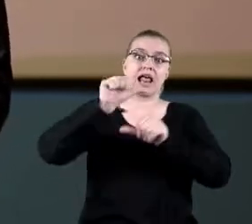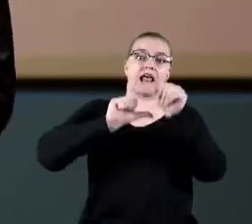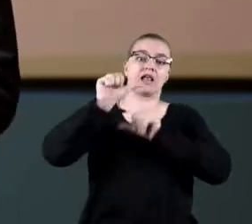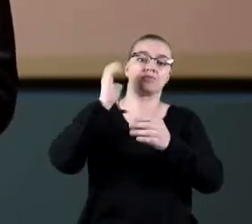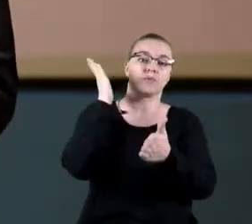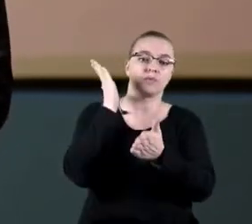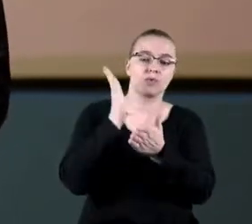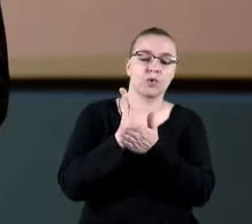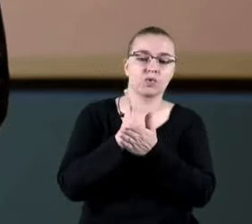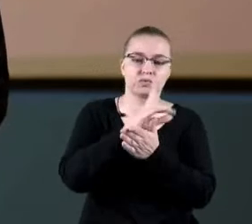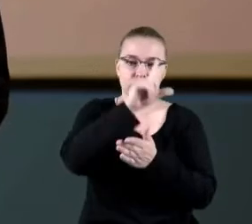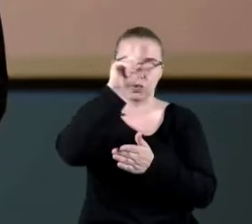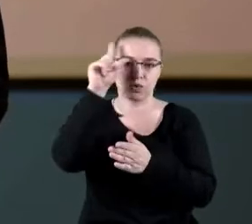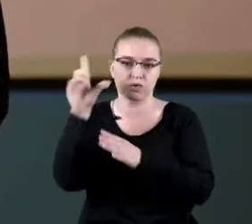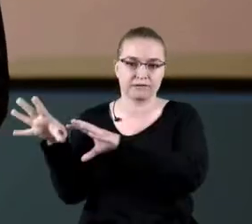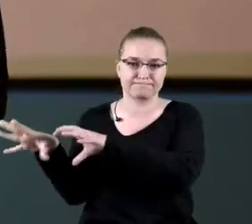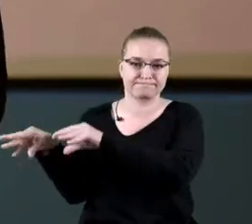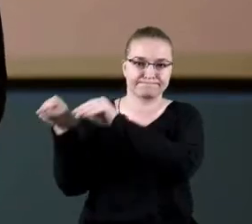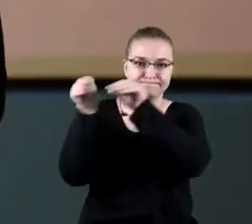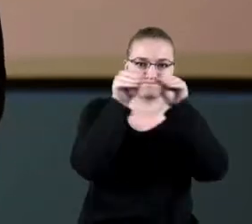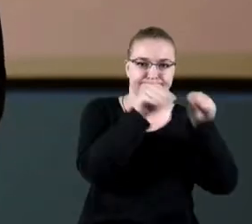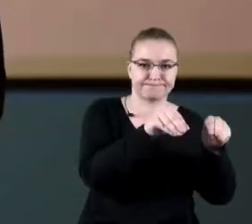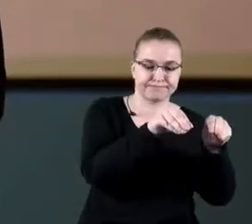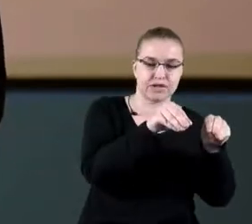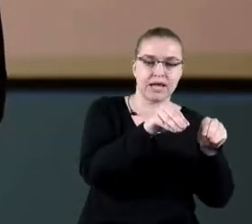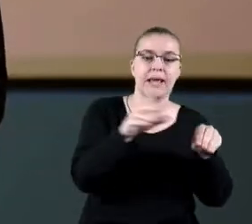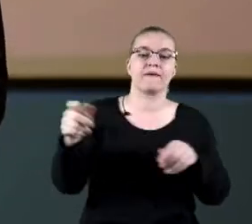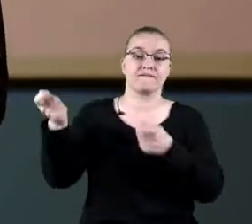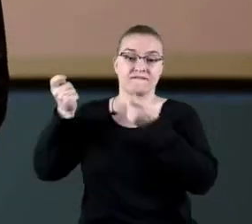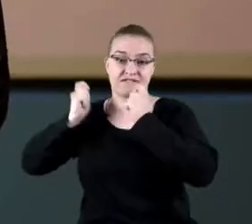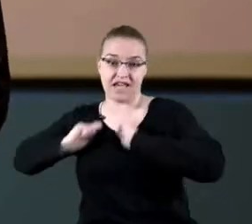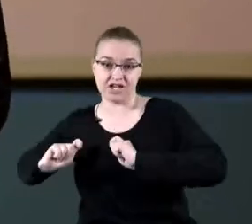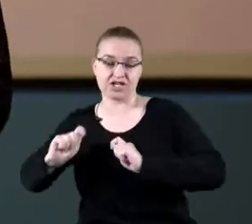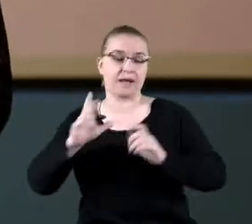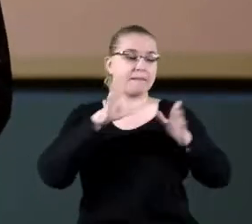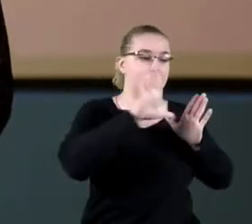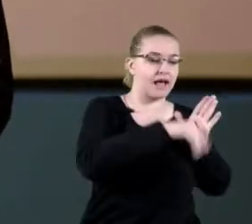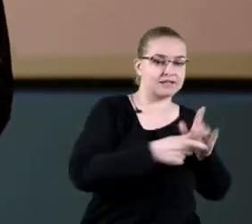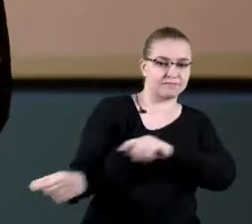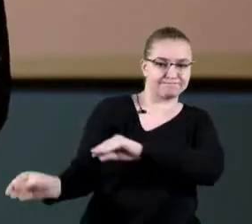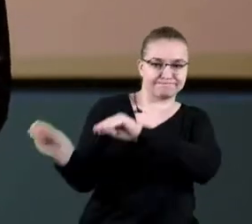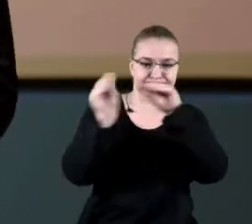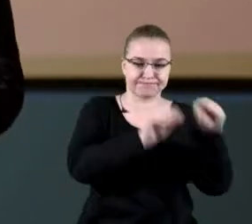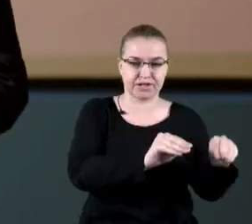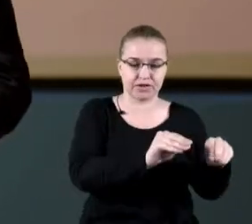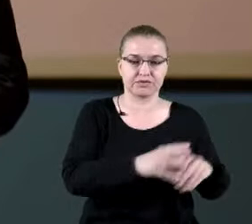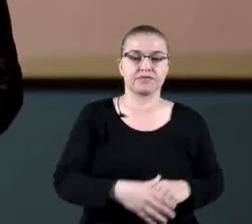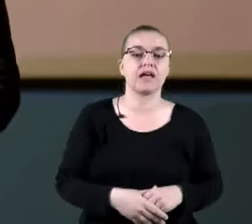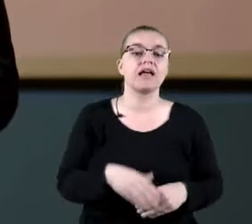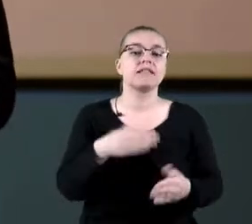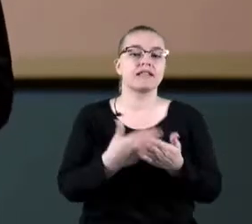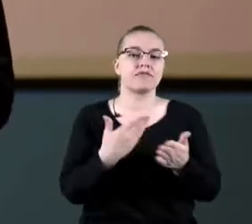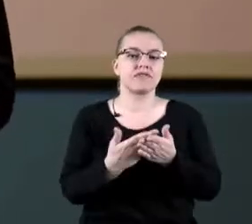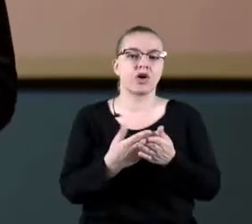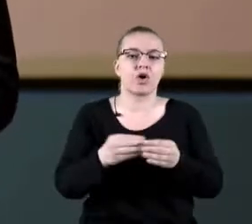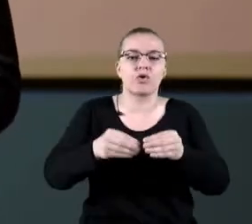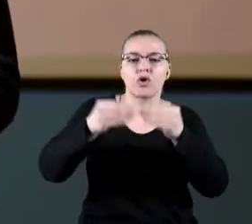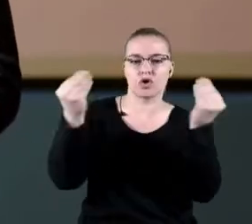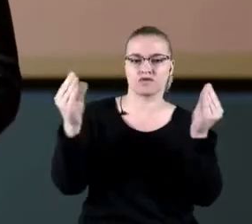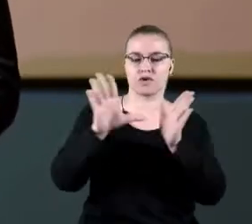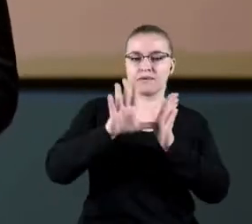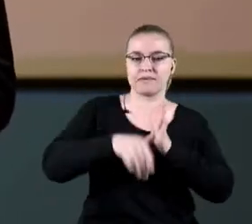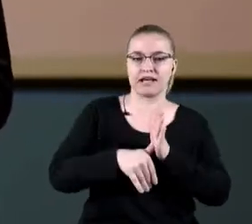for several years people have been moving from rural areas to urban areas. And